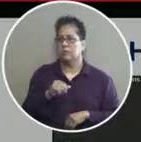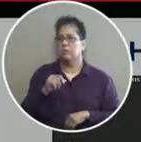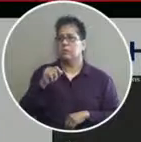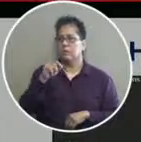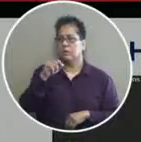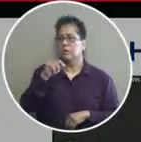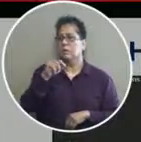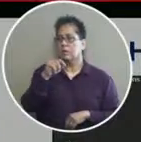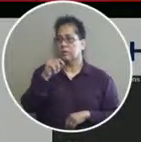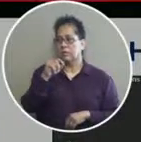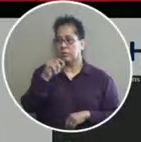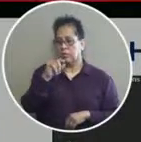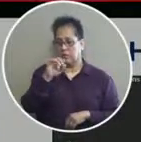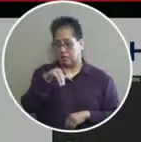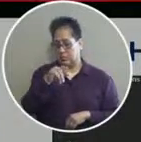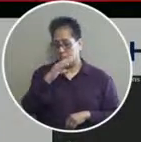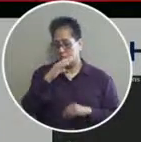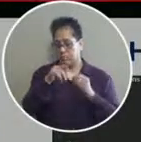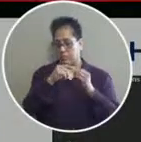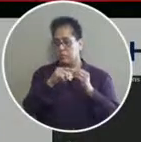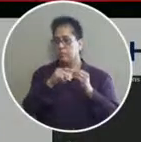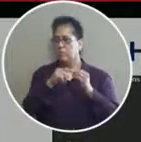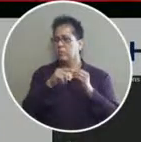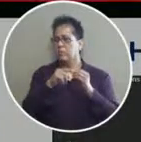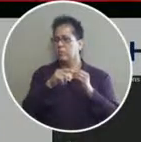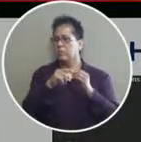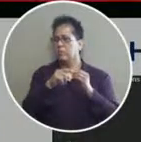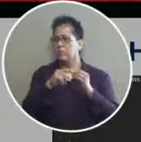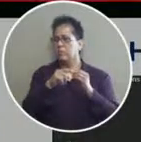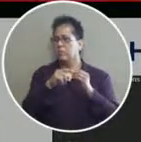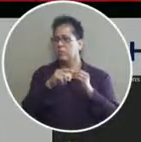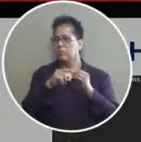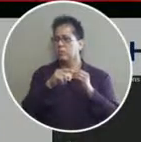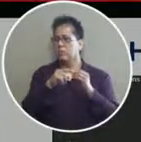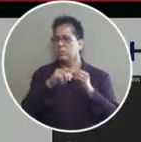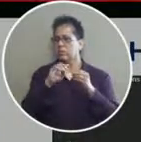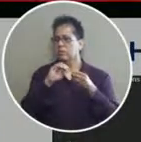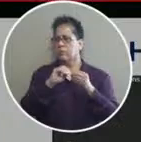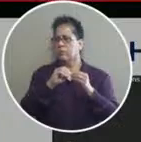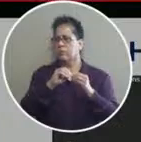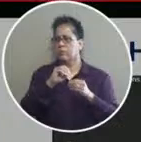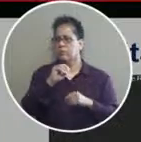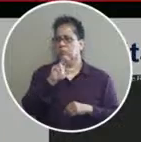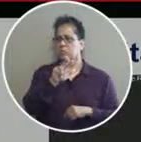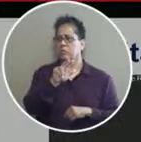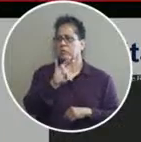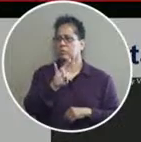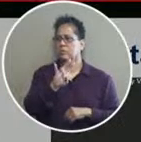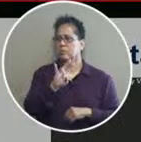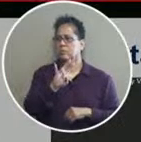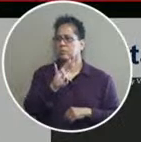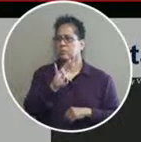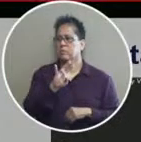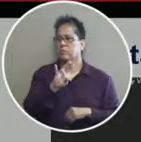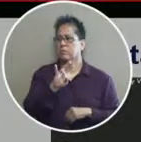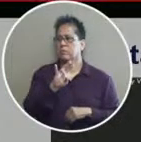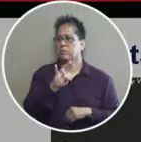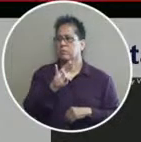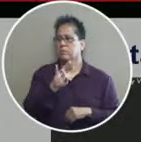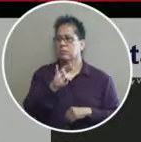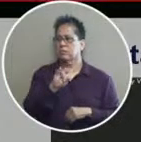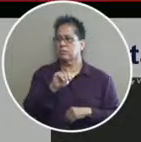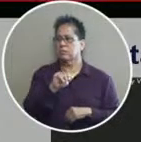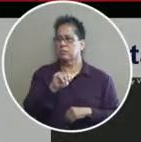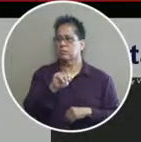That's a slide that you're referring to, right? I thought I have 37 down. 37. And it was a few hours